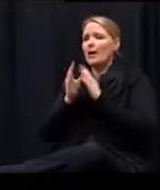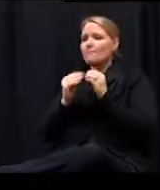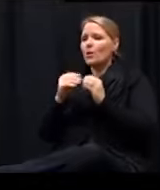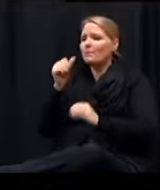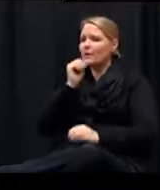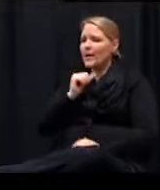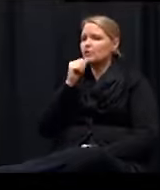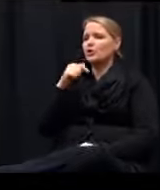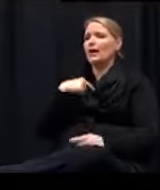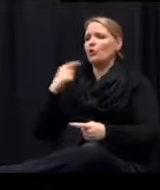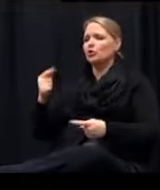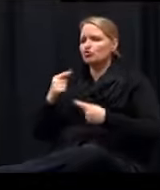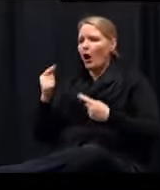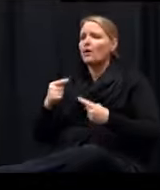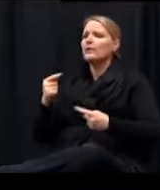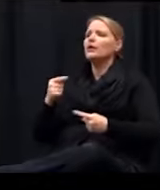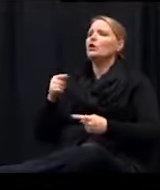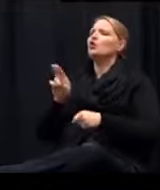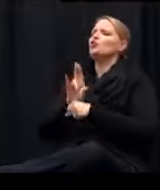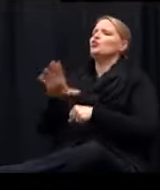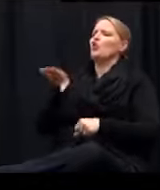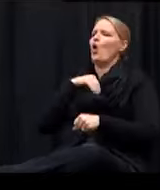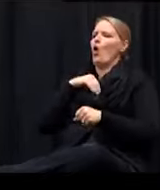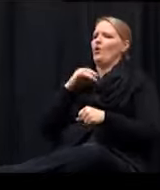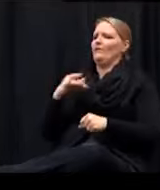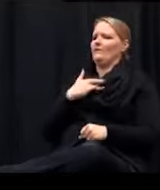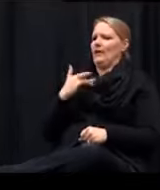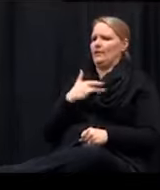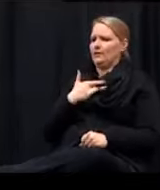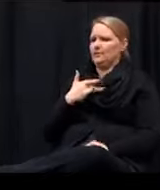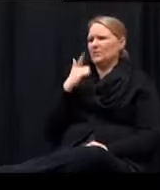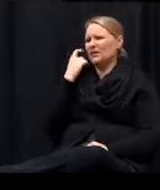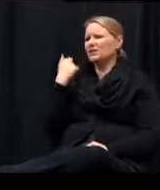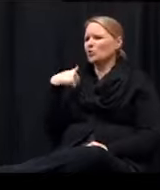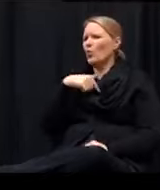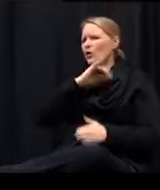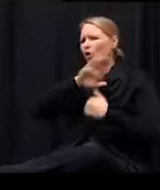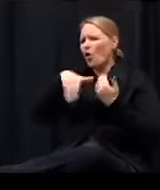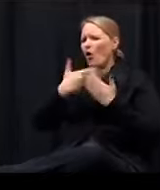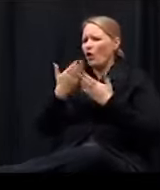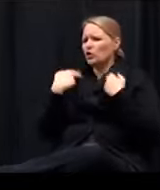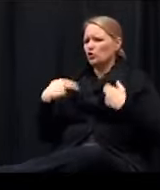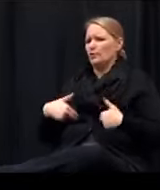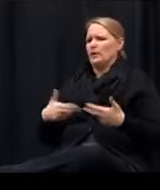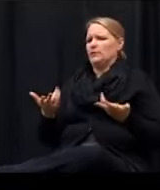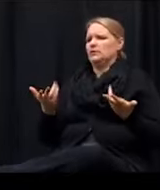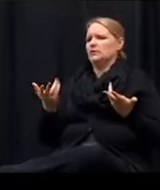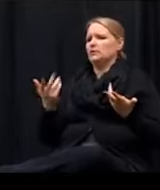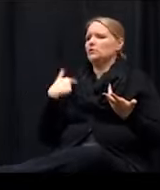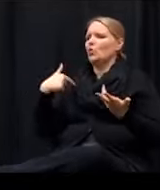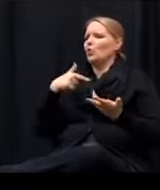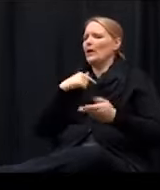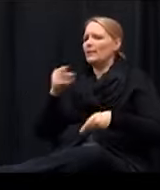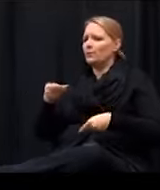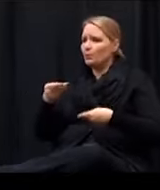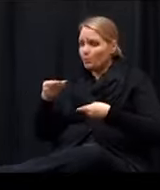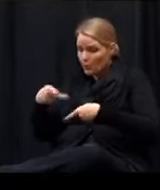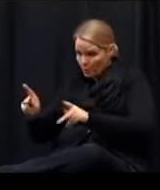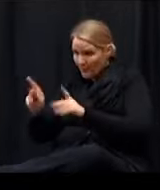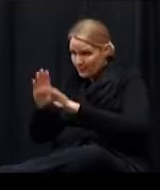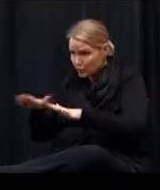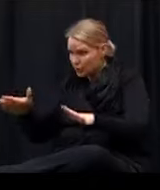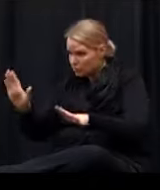really struggling with this. Use your own feelings, because we're all human beings. We give children permission to be